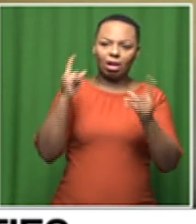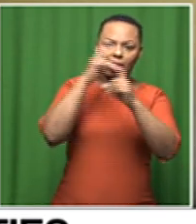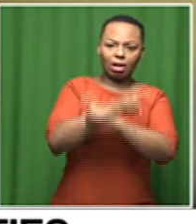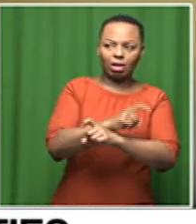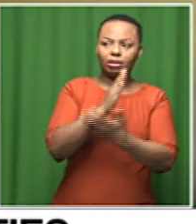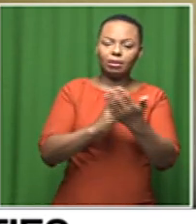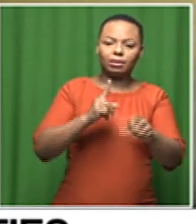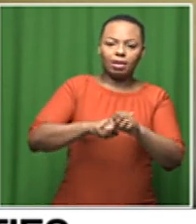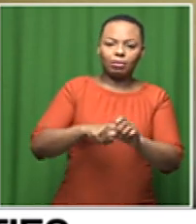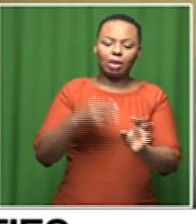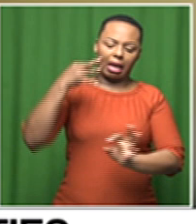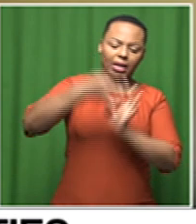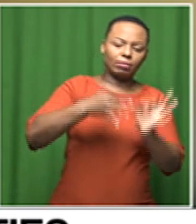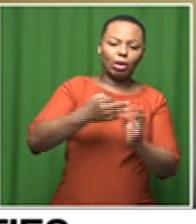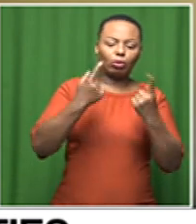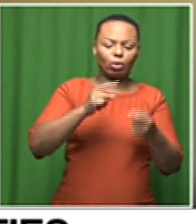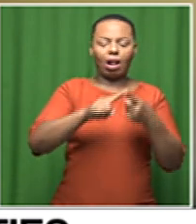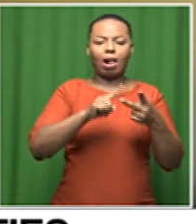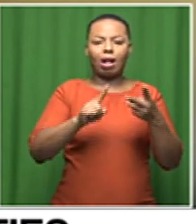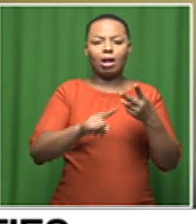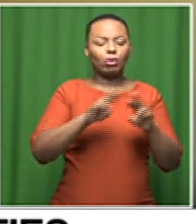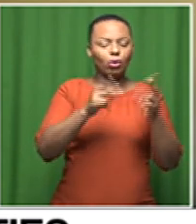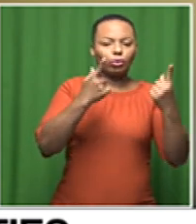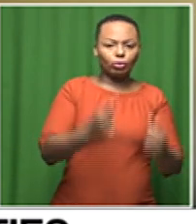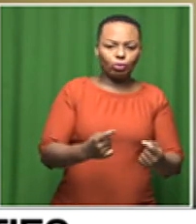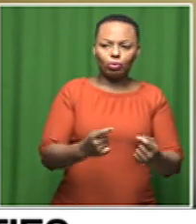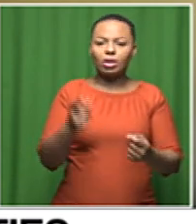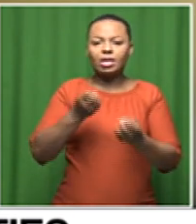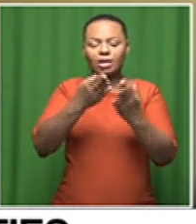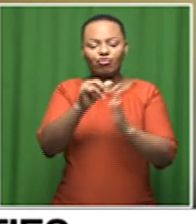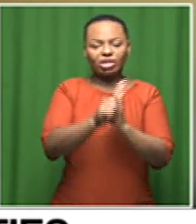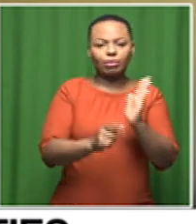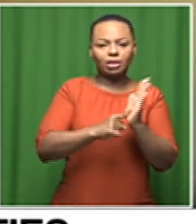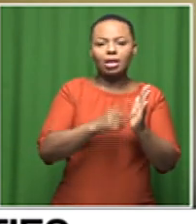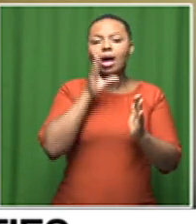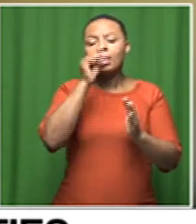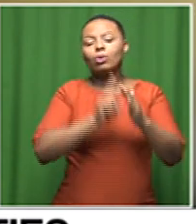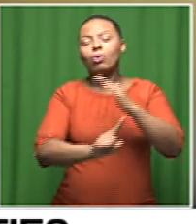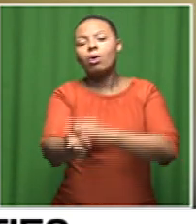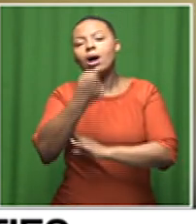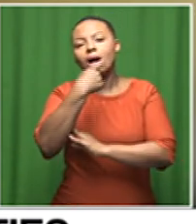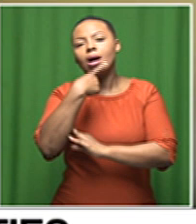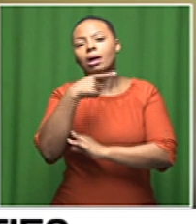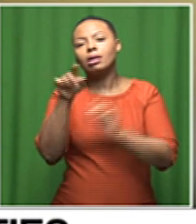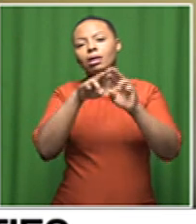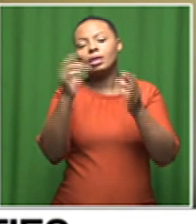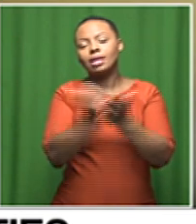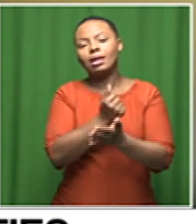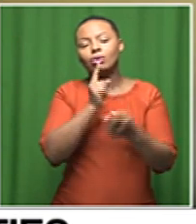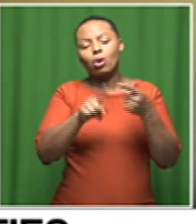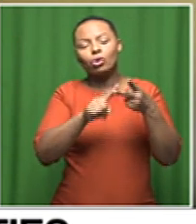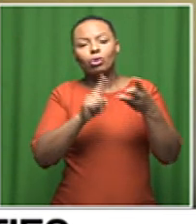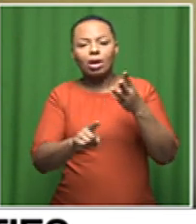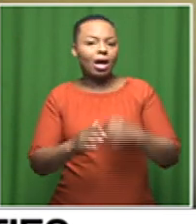what's wrong. We tell you what you must do, not do. We write out a prescription. We say, go to the chemist, get this, and take this. No. Today, we need